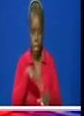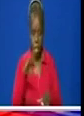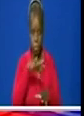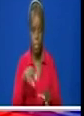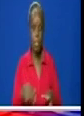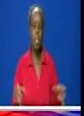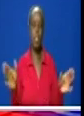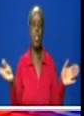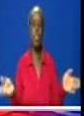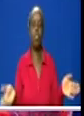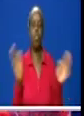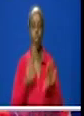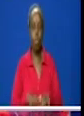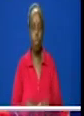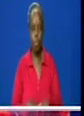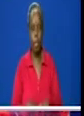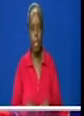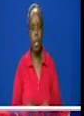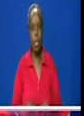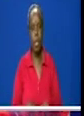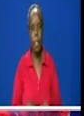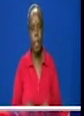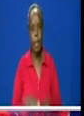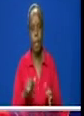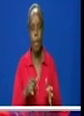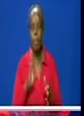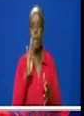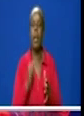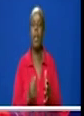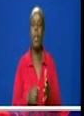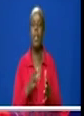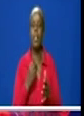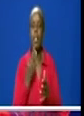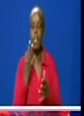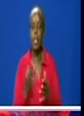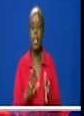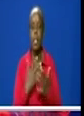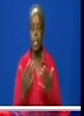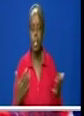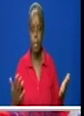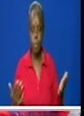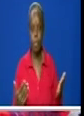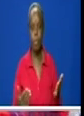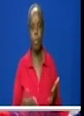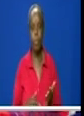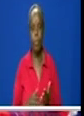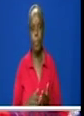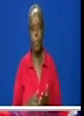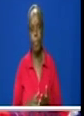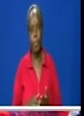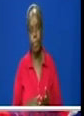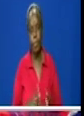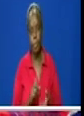occupied? Yes. Volume is a space occupied by a three-dimensional object.